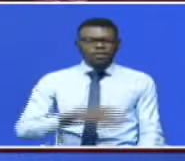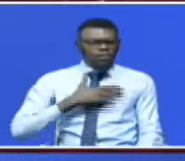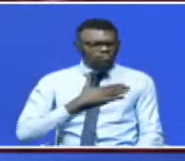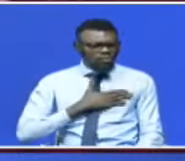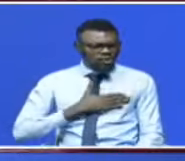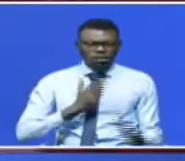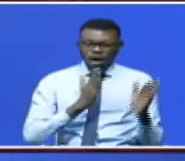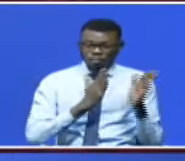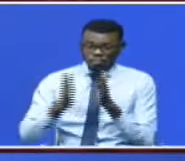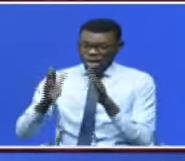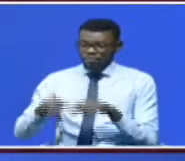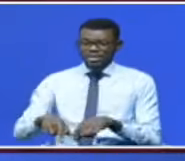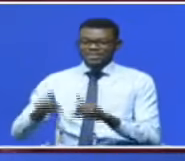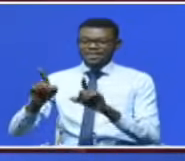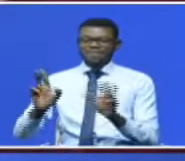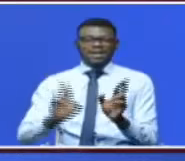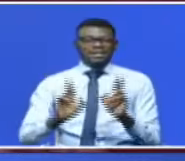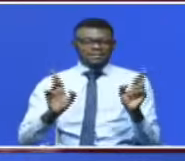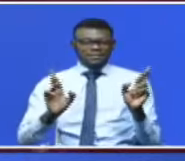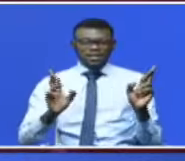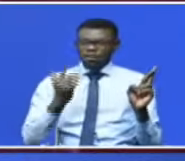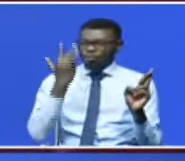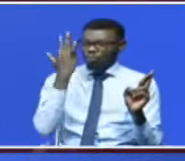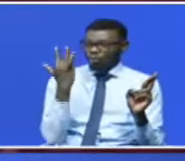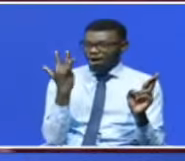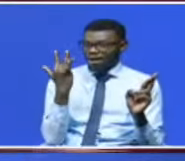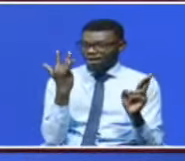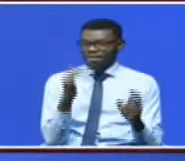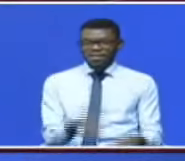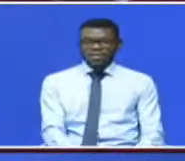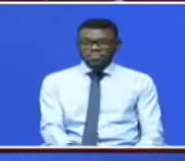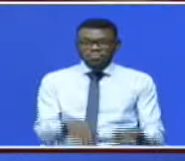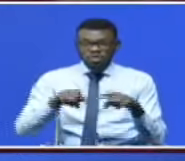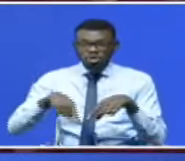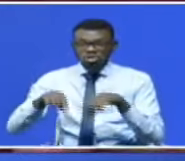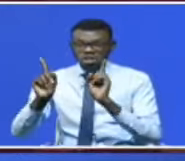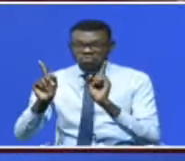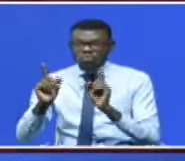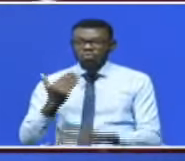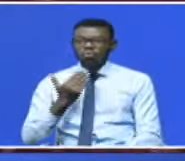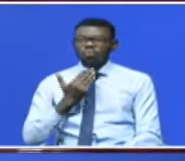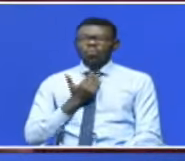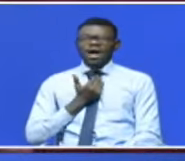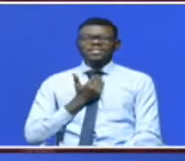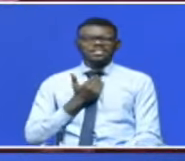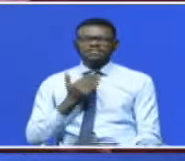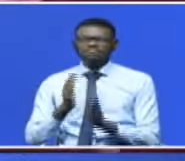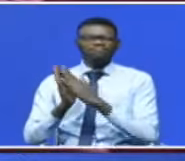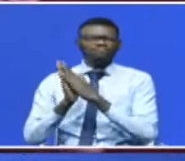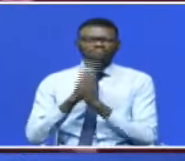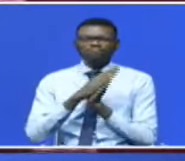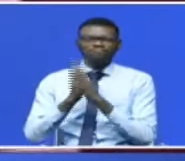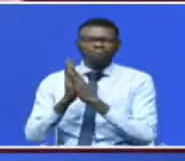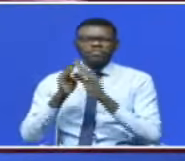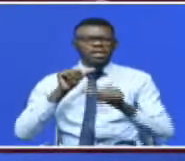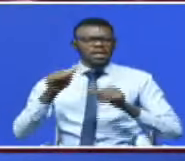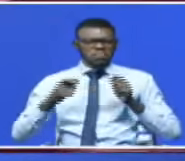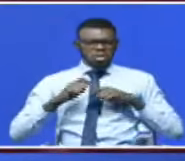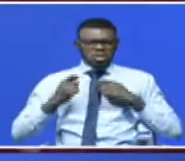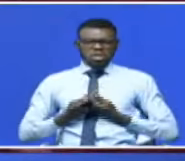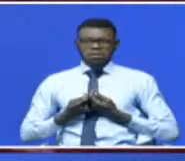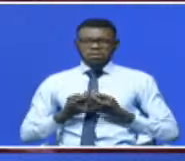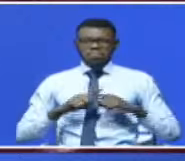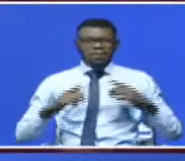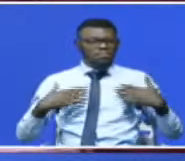Mujipange mkue tayari. Kwa sababu, nyinyi mnataka kutuuzia mambo ya makabila. Mahasla